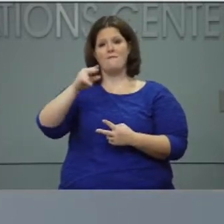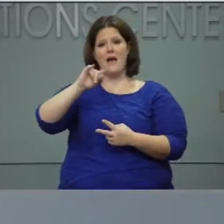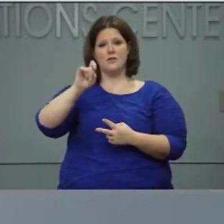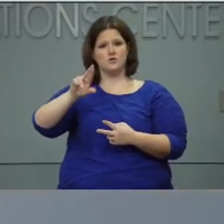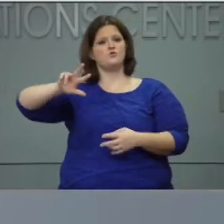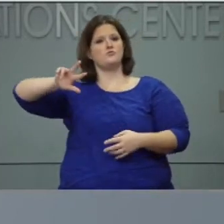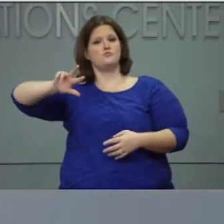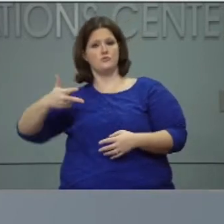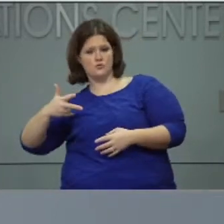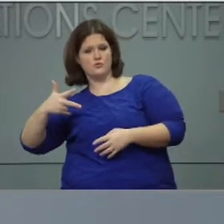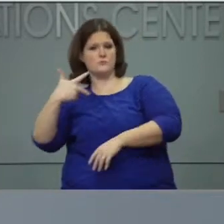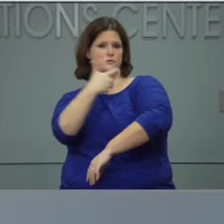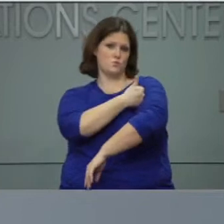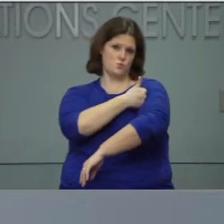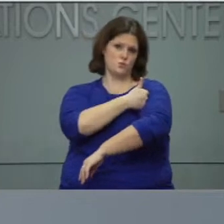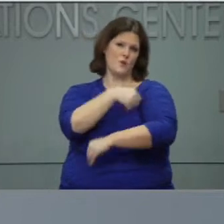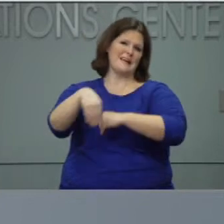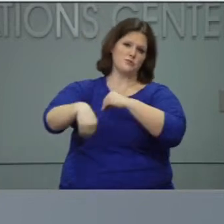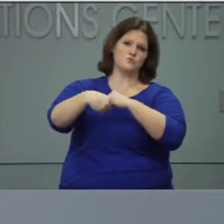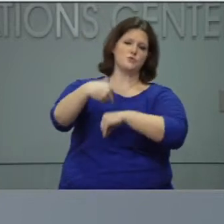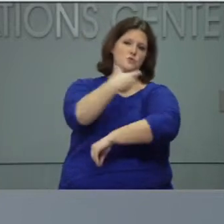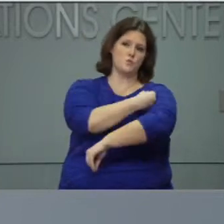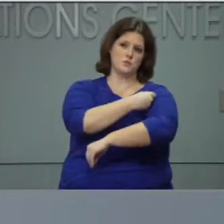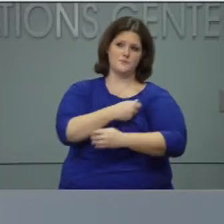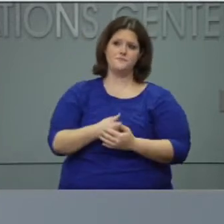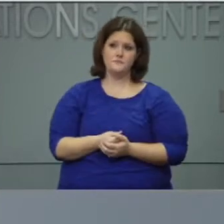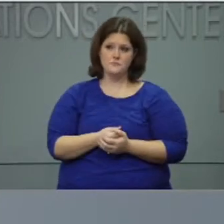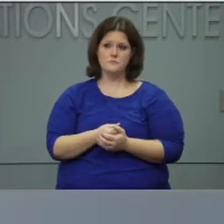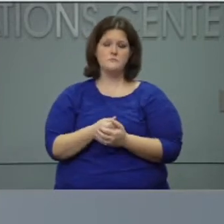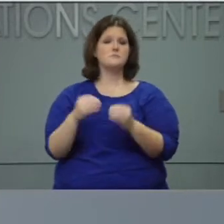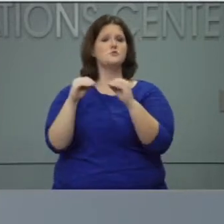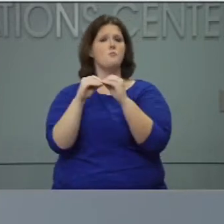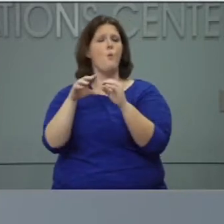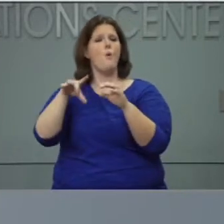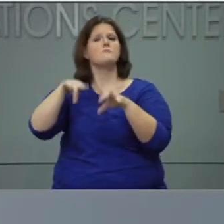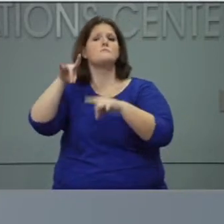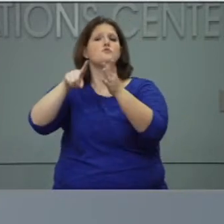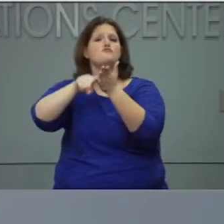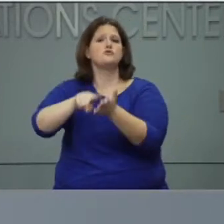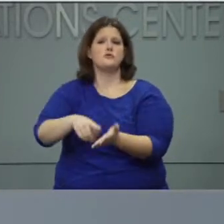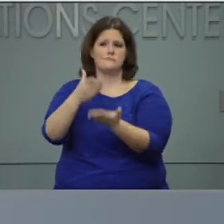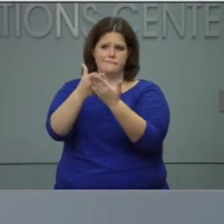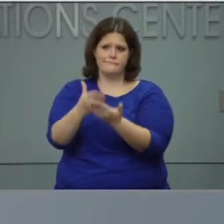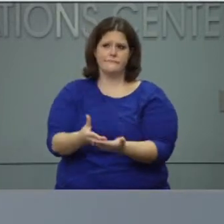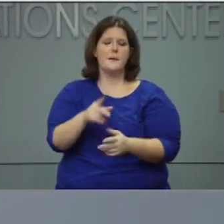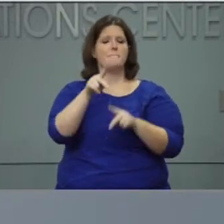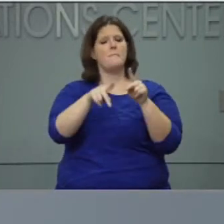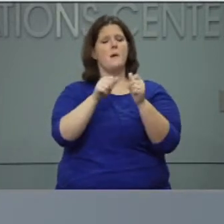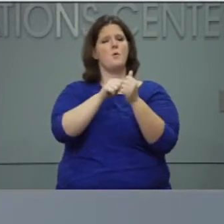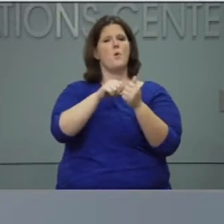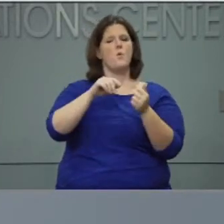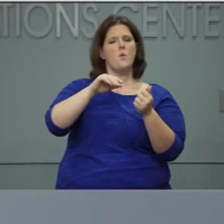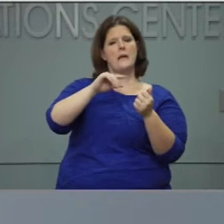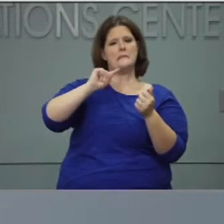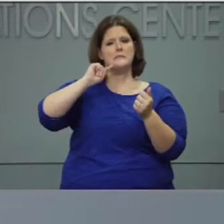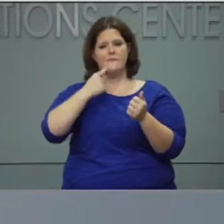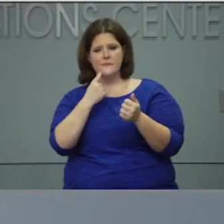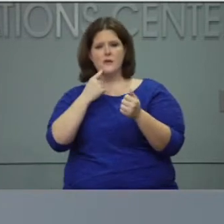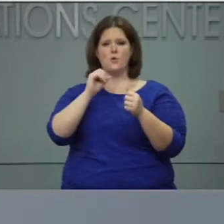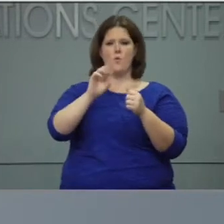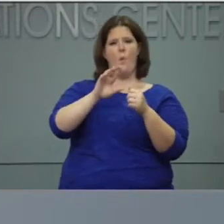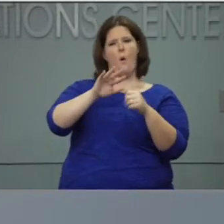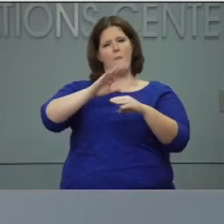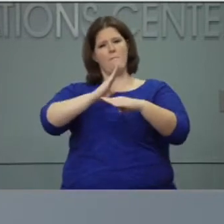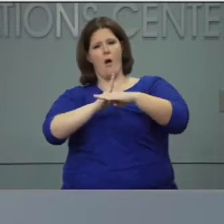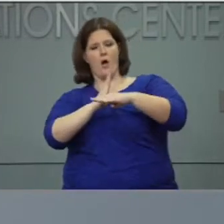COVID-19. Emerging data suggests that some people with moderate to severely compromised immune systems do not always build the